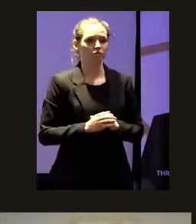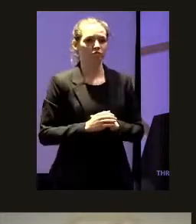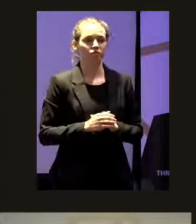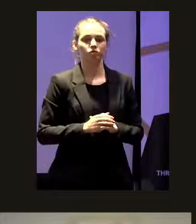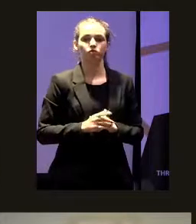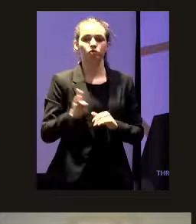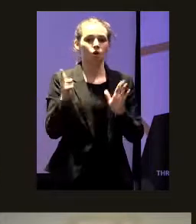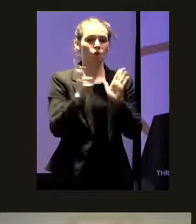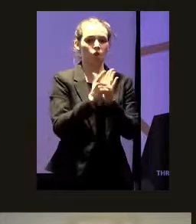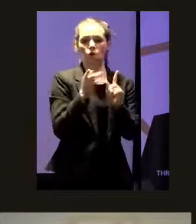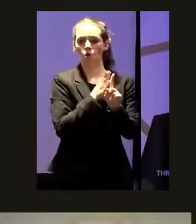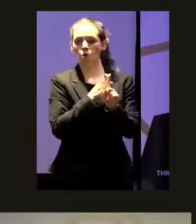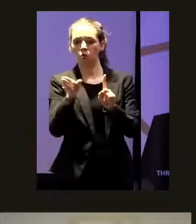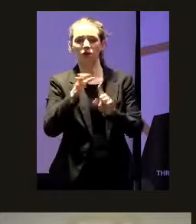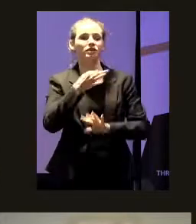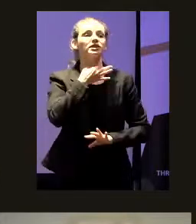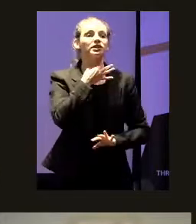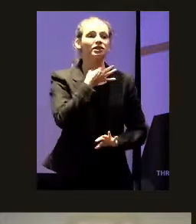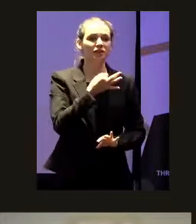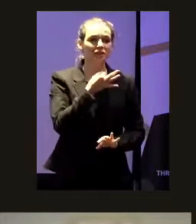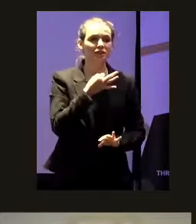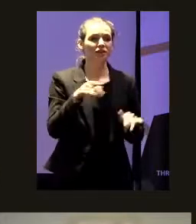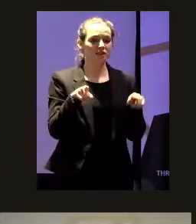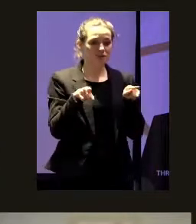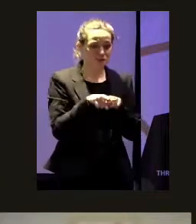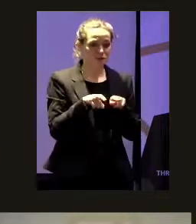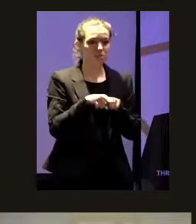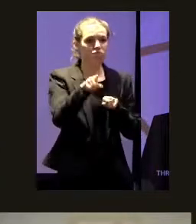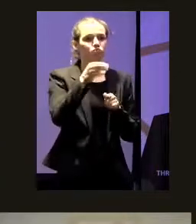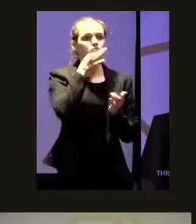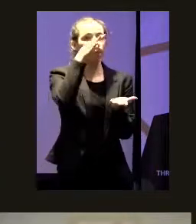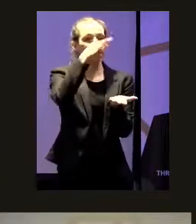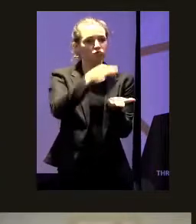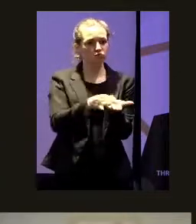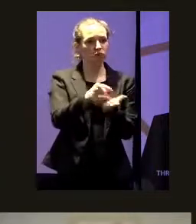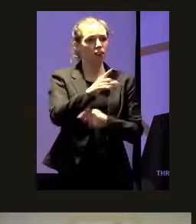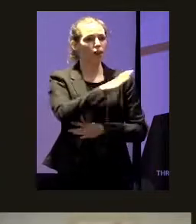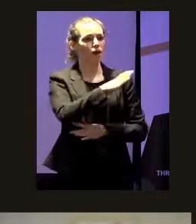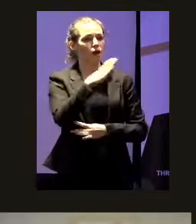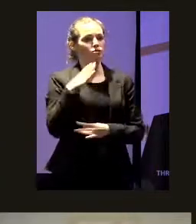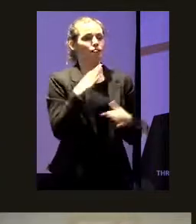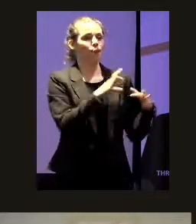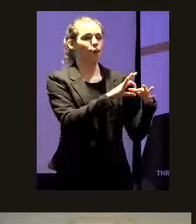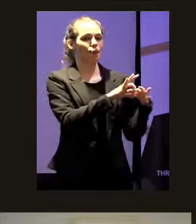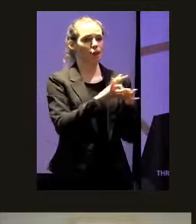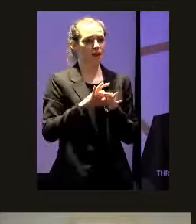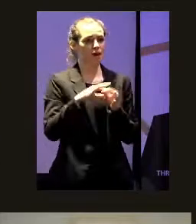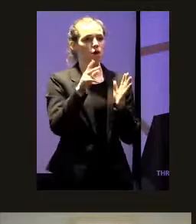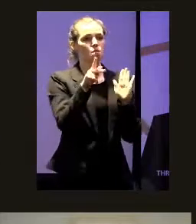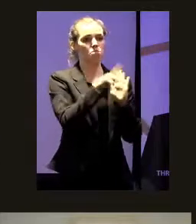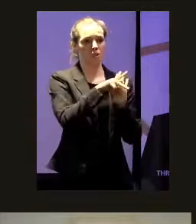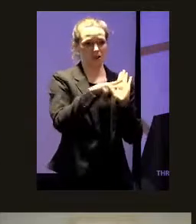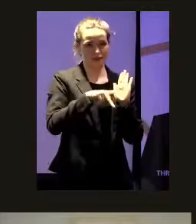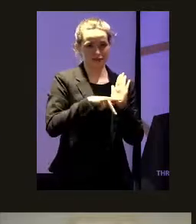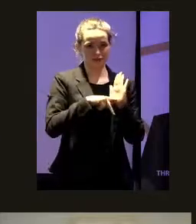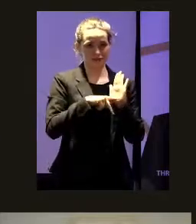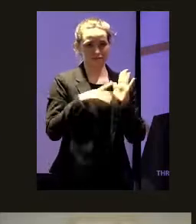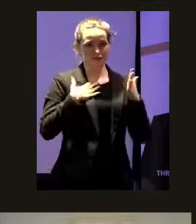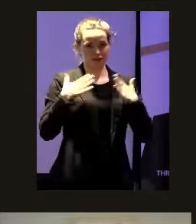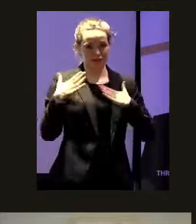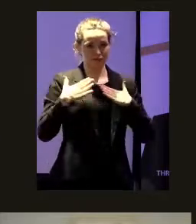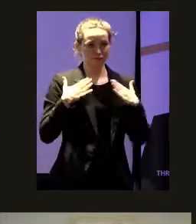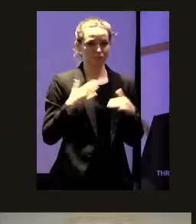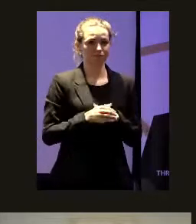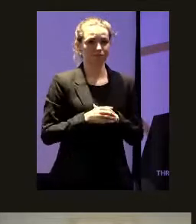mitigation risks, and also advise council on policy matters. And the deputy chairperson in his